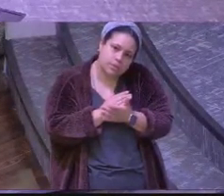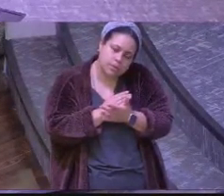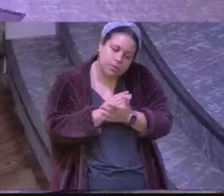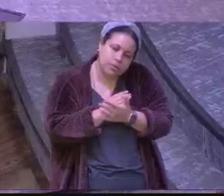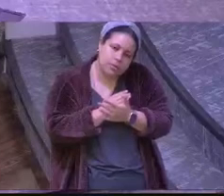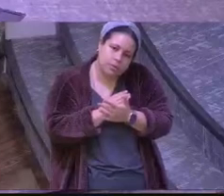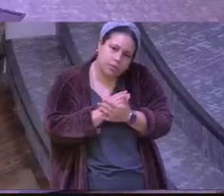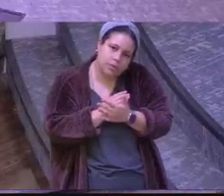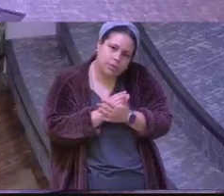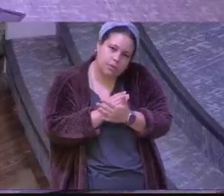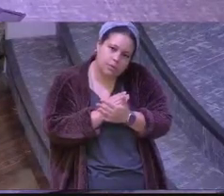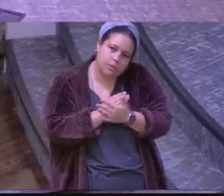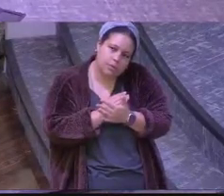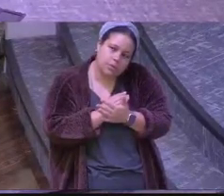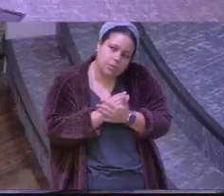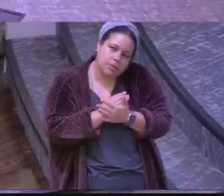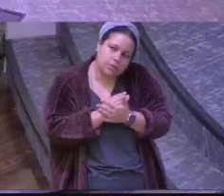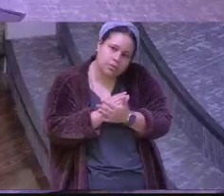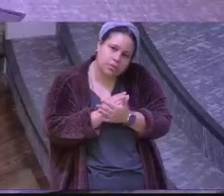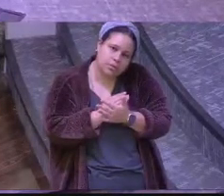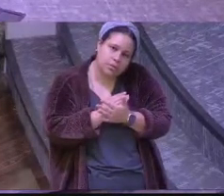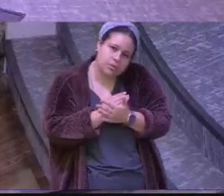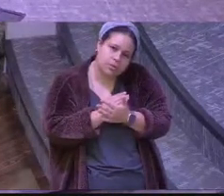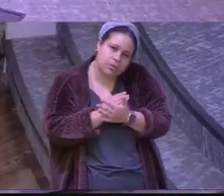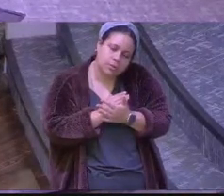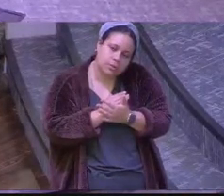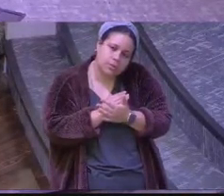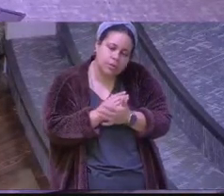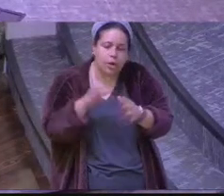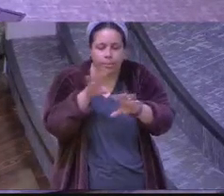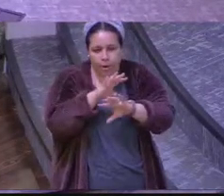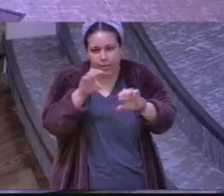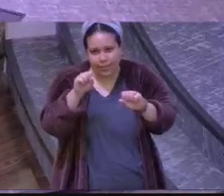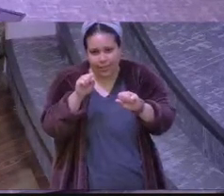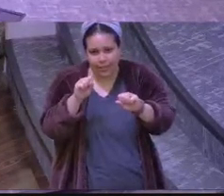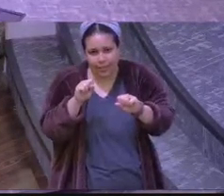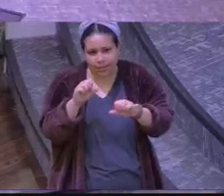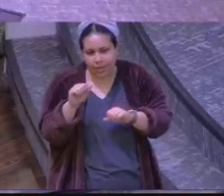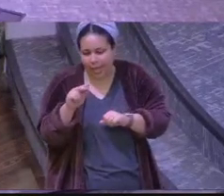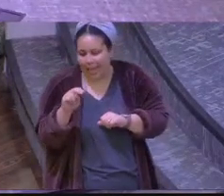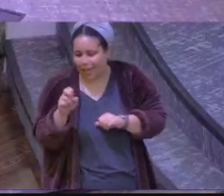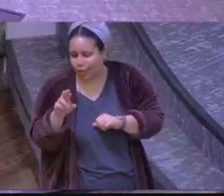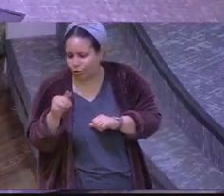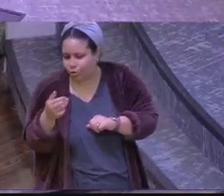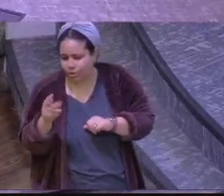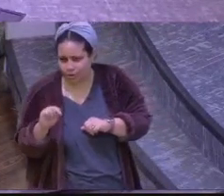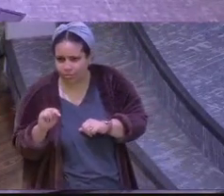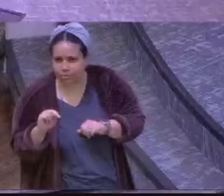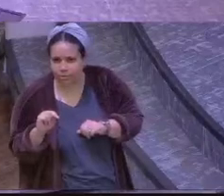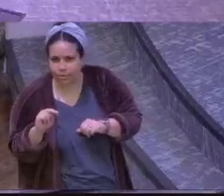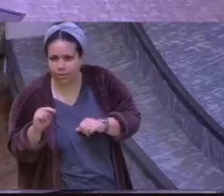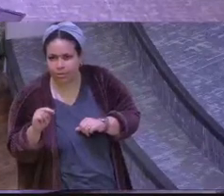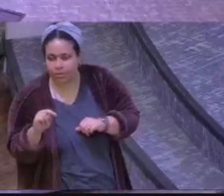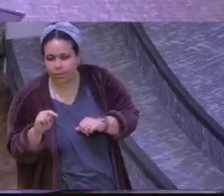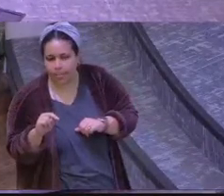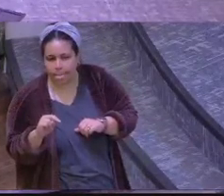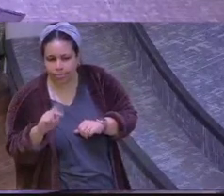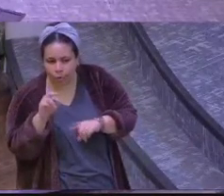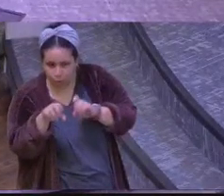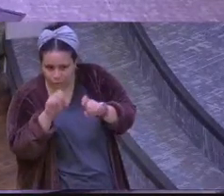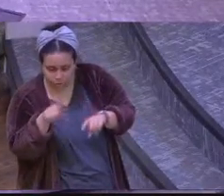I think President Anderson, if you would like to open it up for questions from the board member.